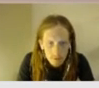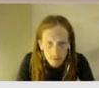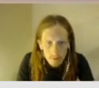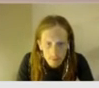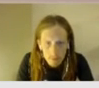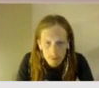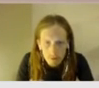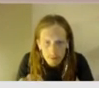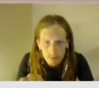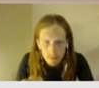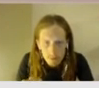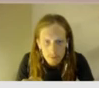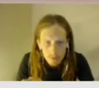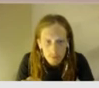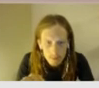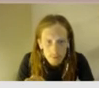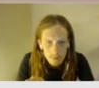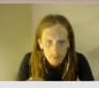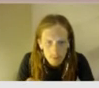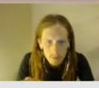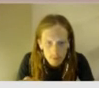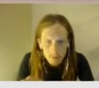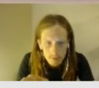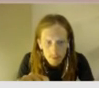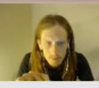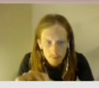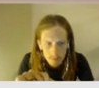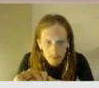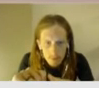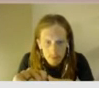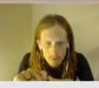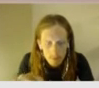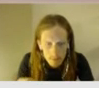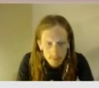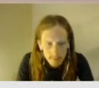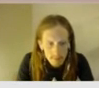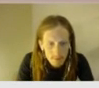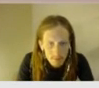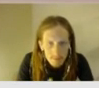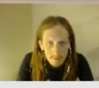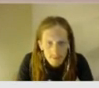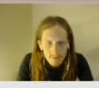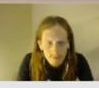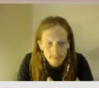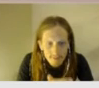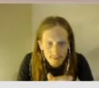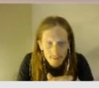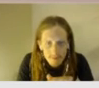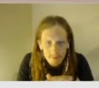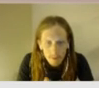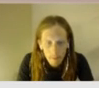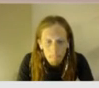yeah, empathy is really big. It's up on the list for sure. You know, sometimes it's just to raise awareness, too, about